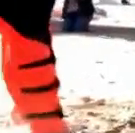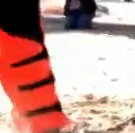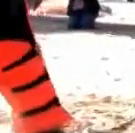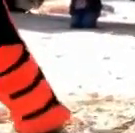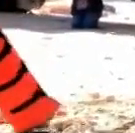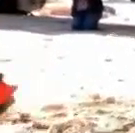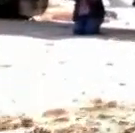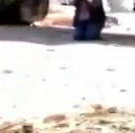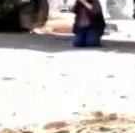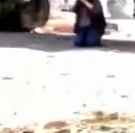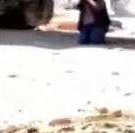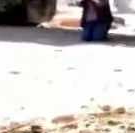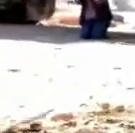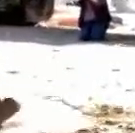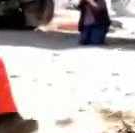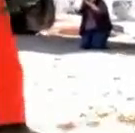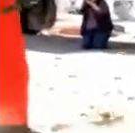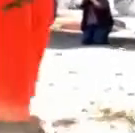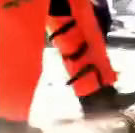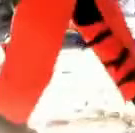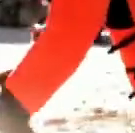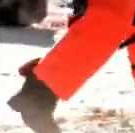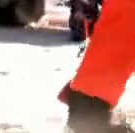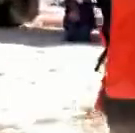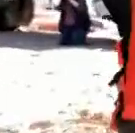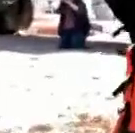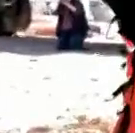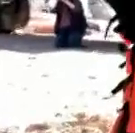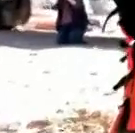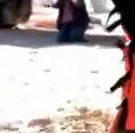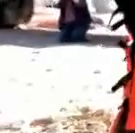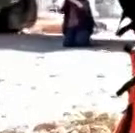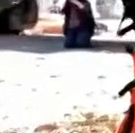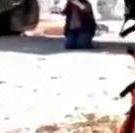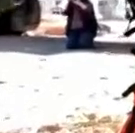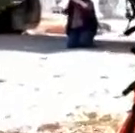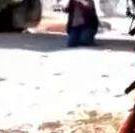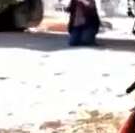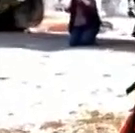pass it off to his partner. Sharing is caring.